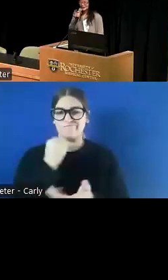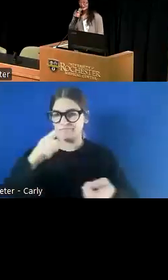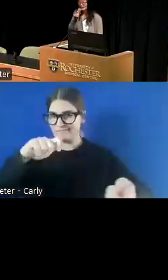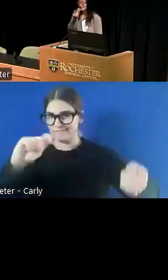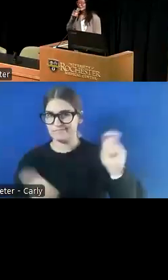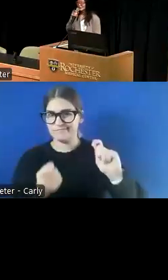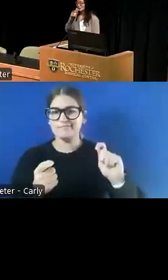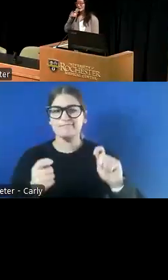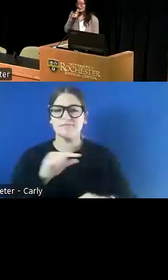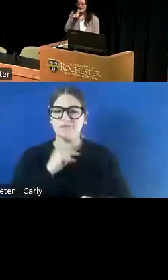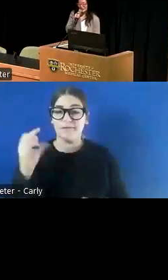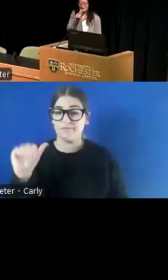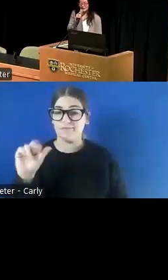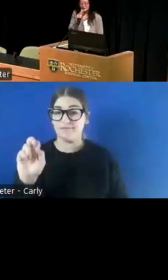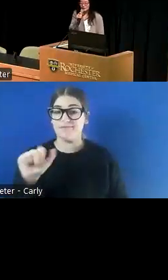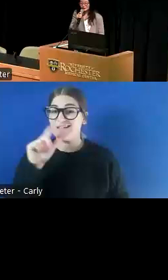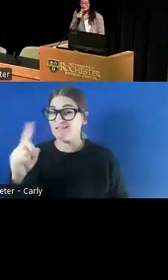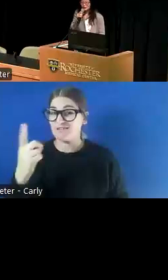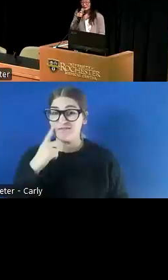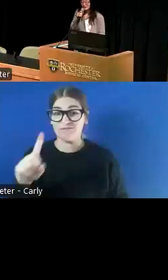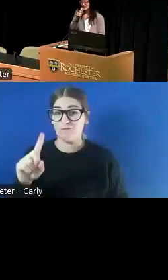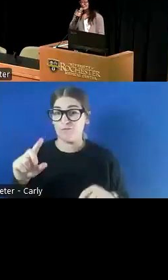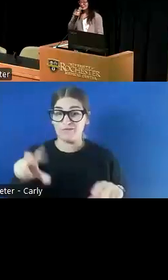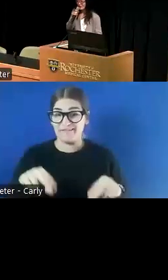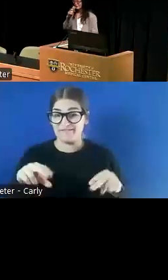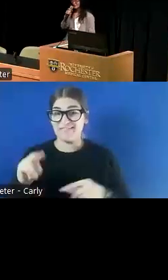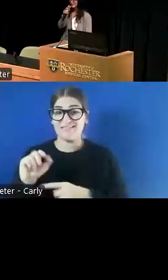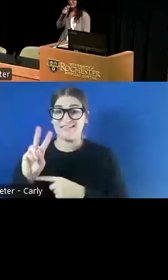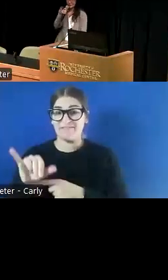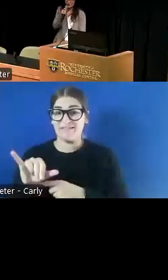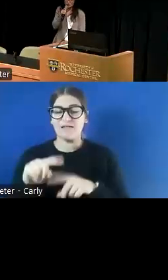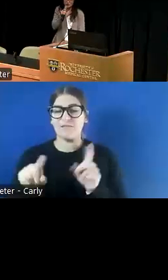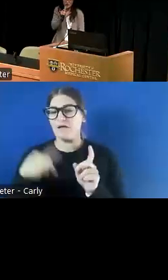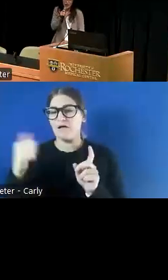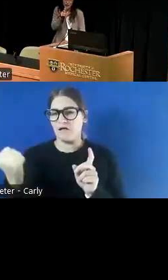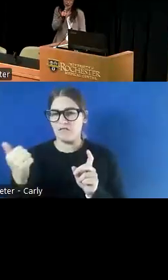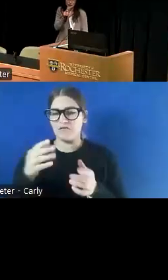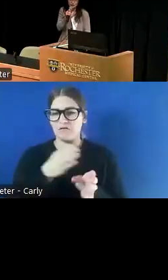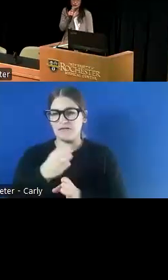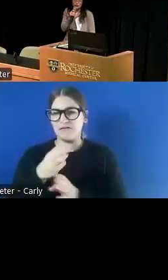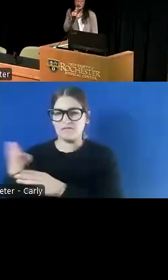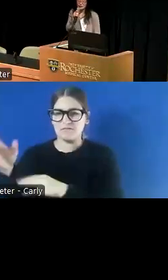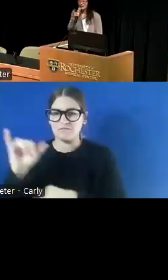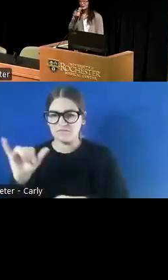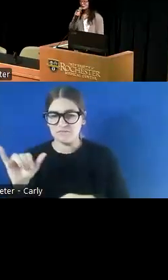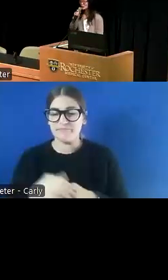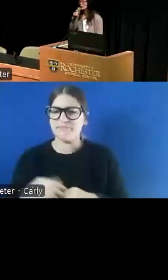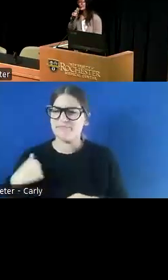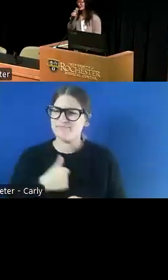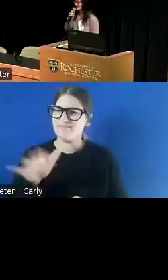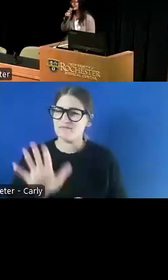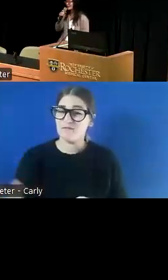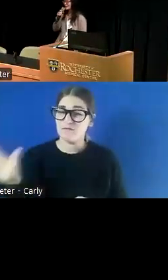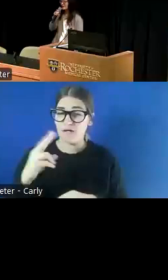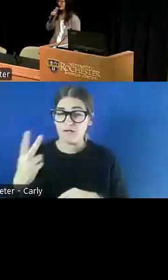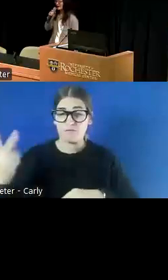chaplain's care, not just for the Navy chaplains, but also for chaplains in all service branches. And we had about a